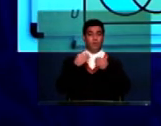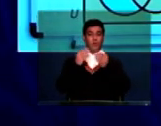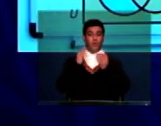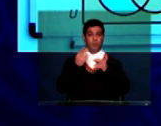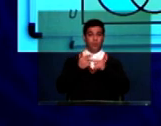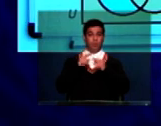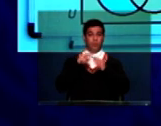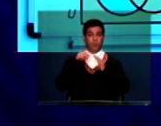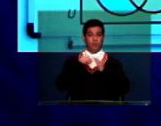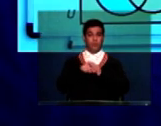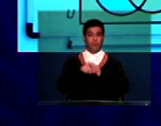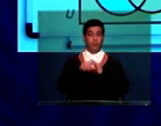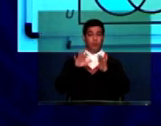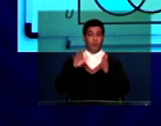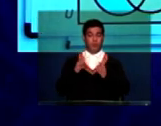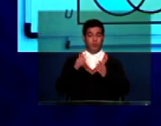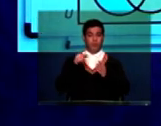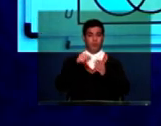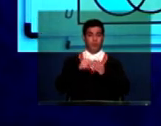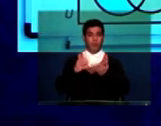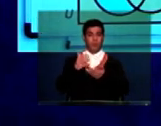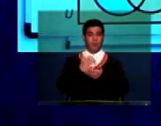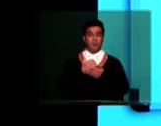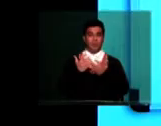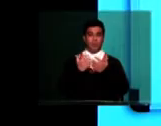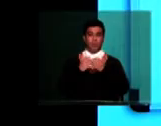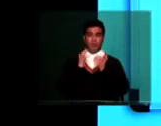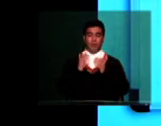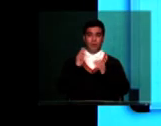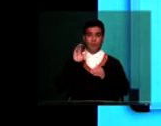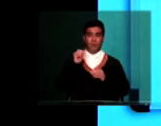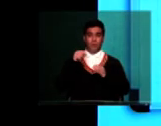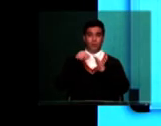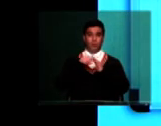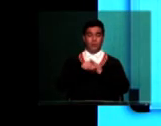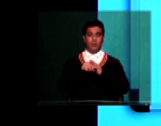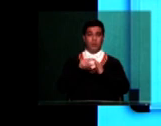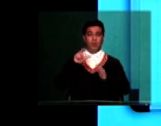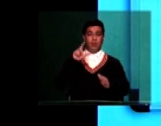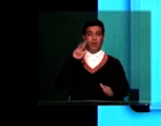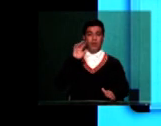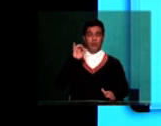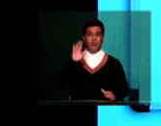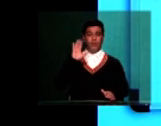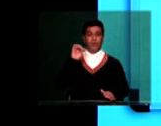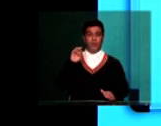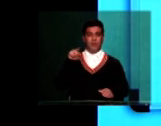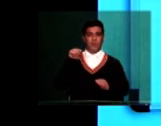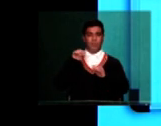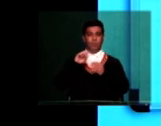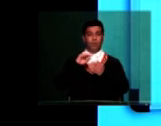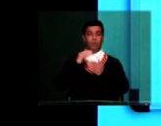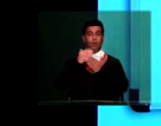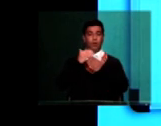u holda bunday hodisa yig'indi hisoblanadi va uni Euler-Venn diagrammasida ushbu